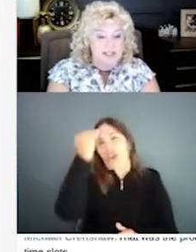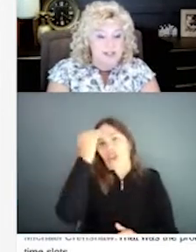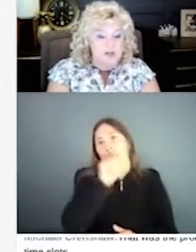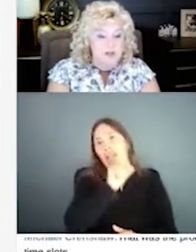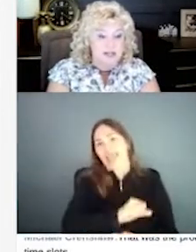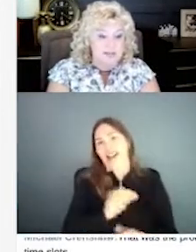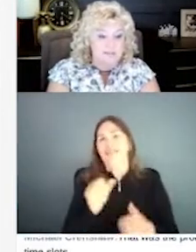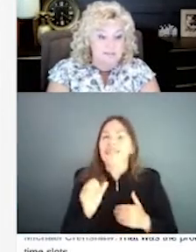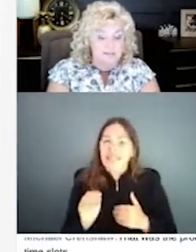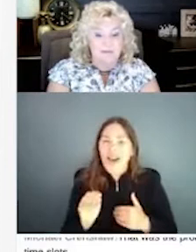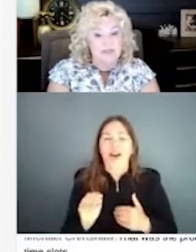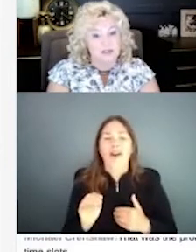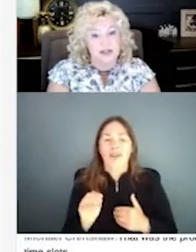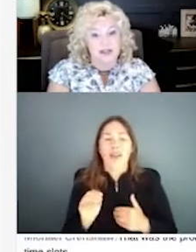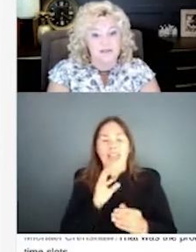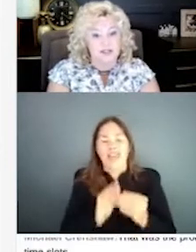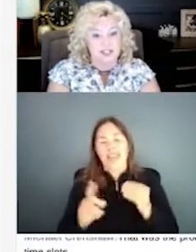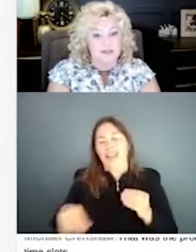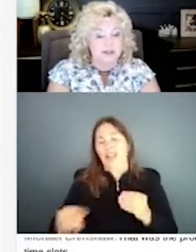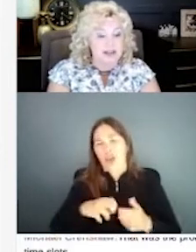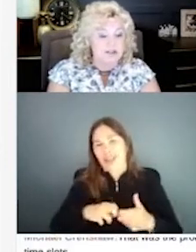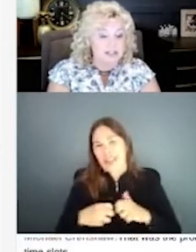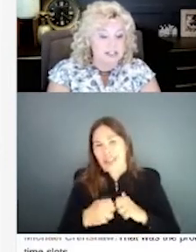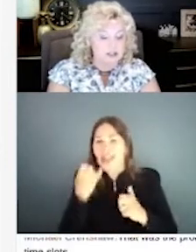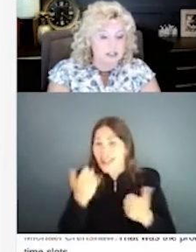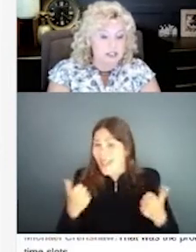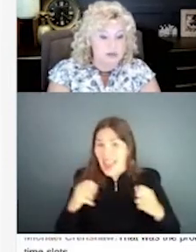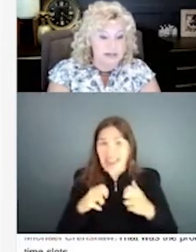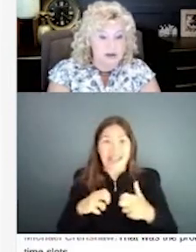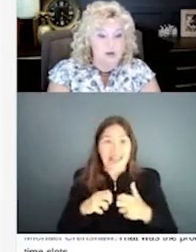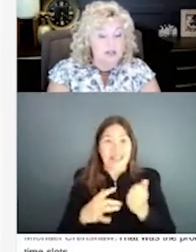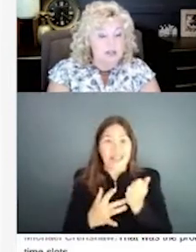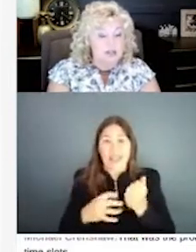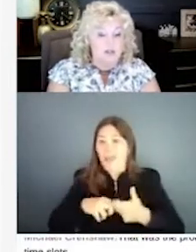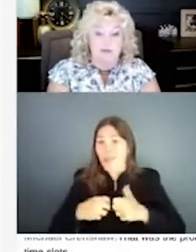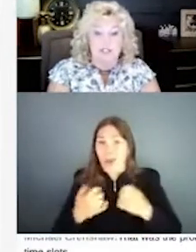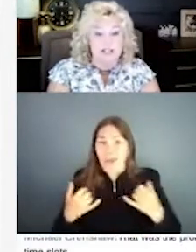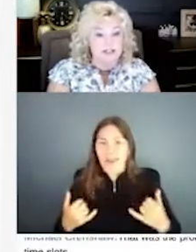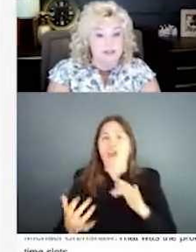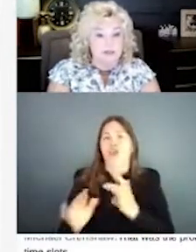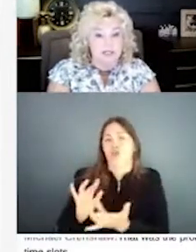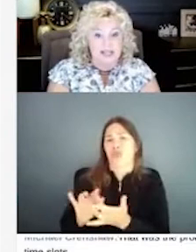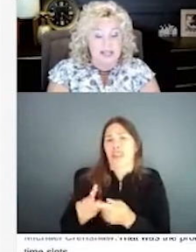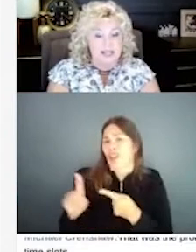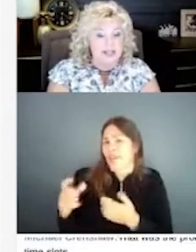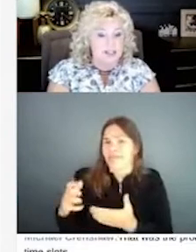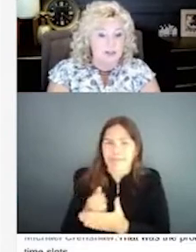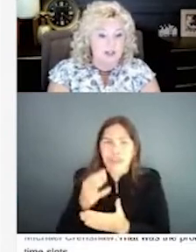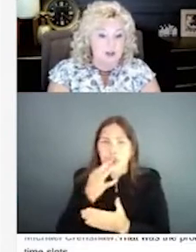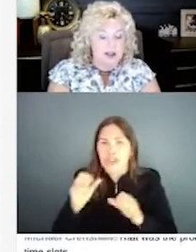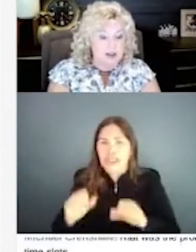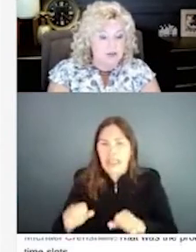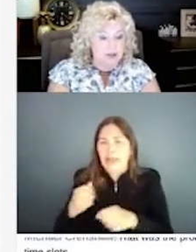so I feel like if you're having technical issues now, reach out to them today and just make sure you